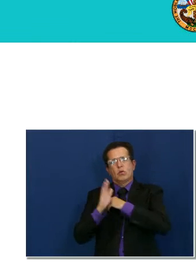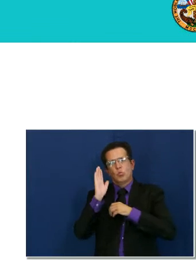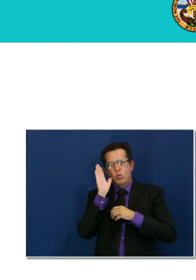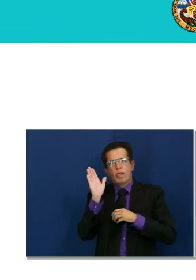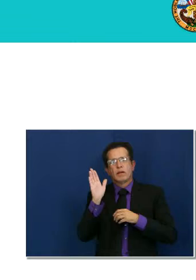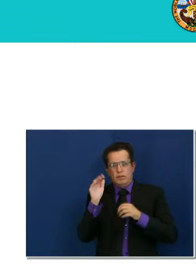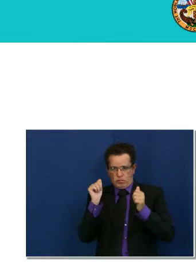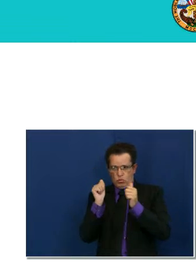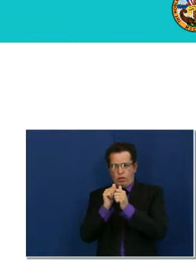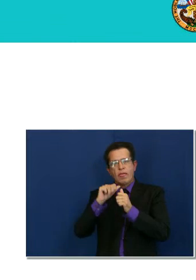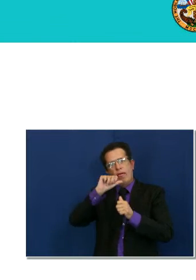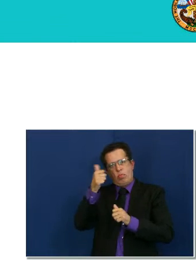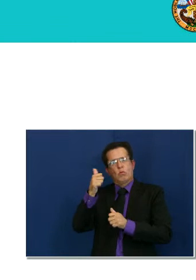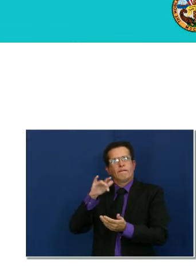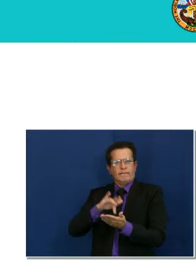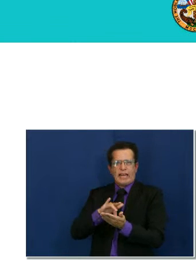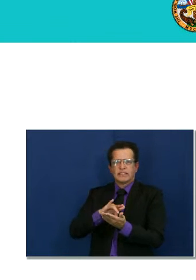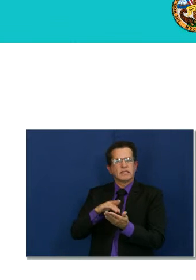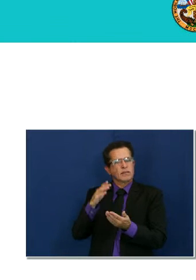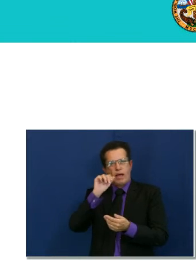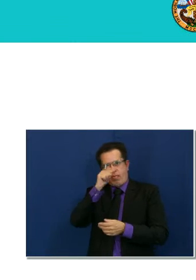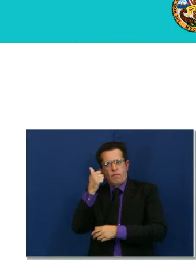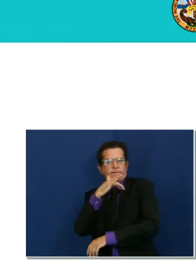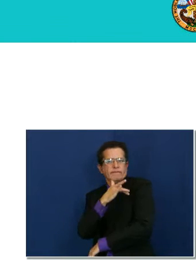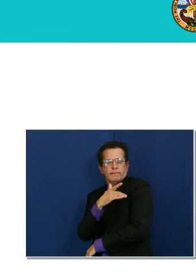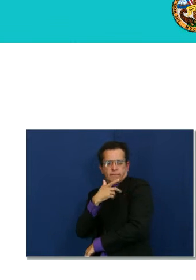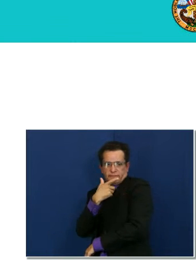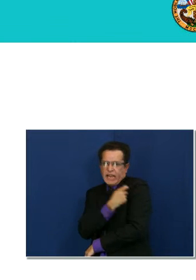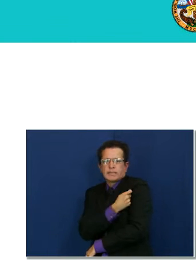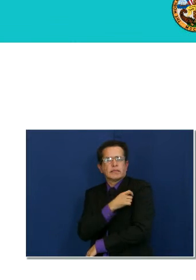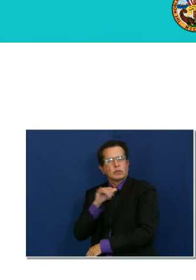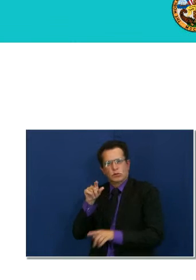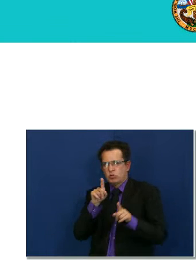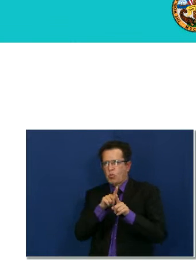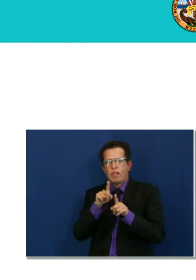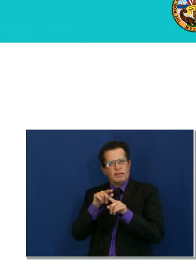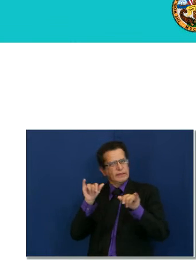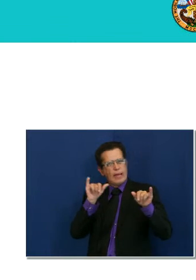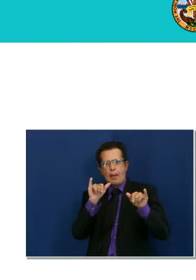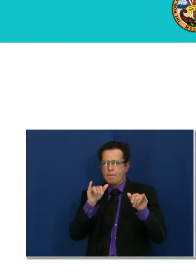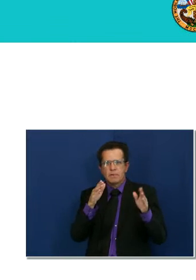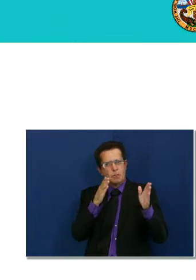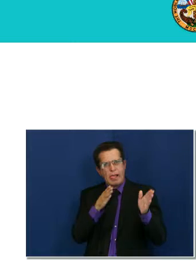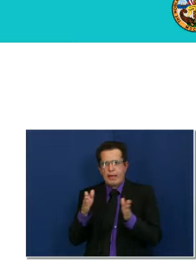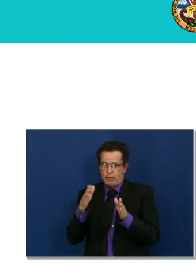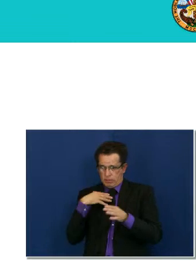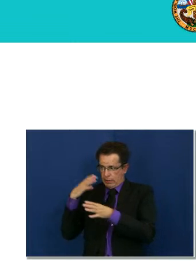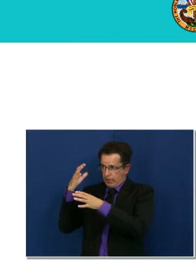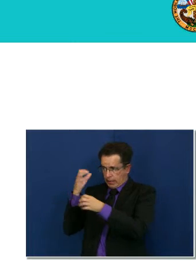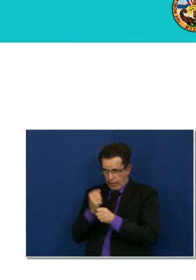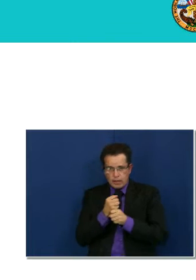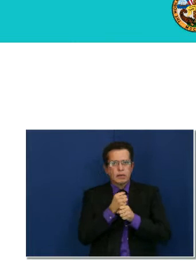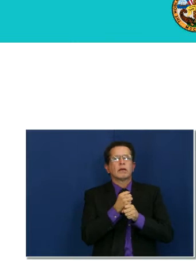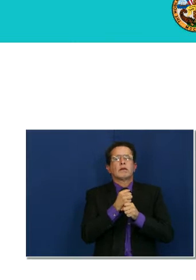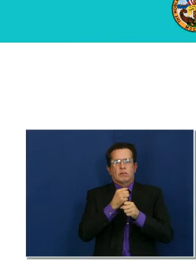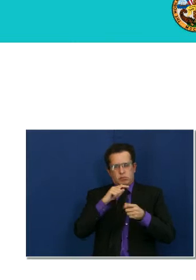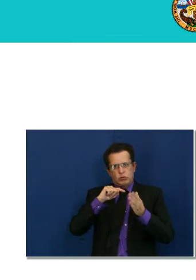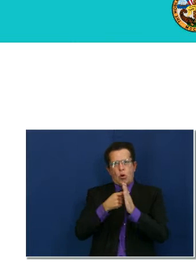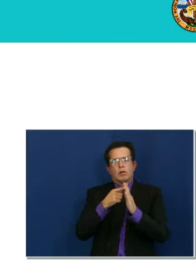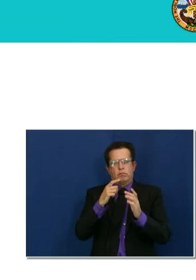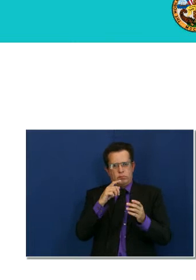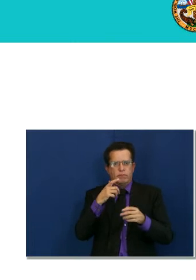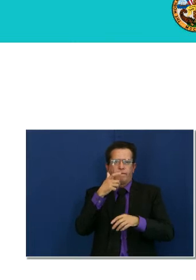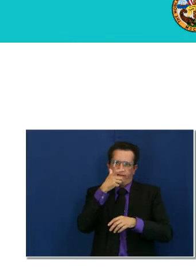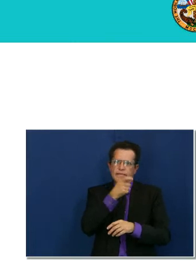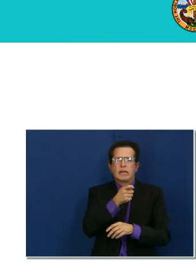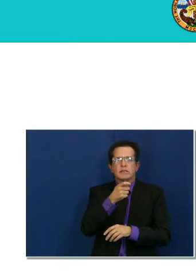done with other vaccines as well. So we will receive our vaccines and then begin the process of